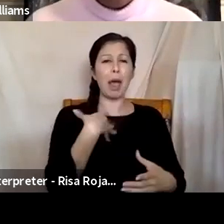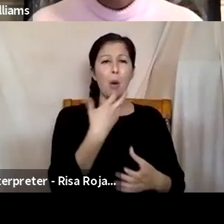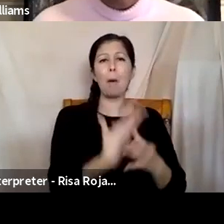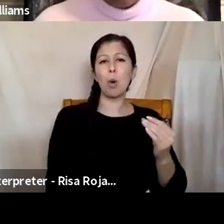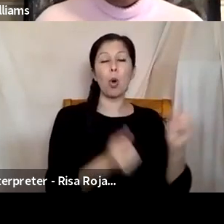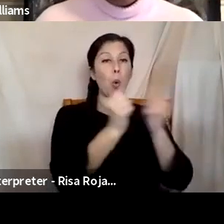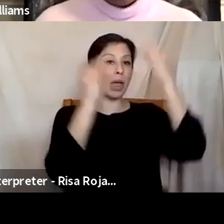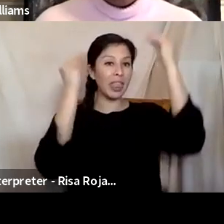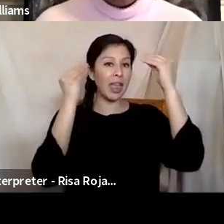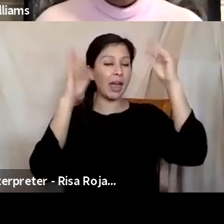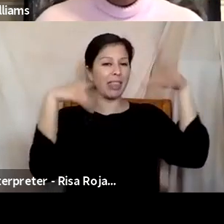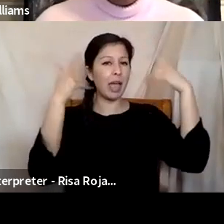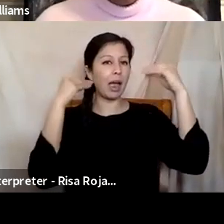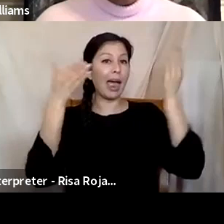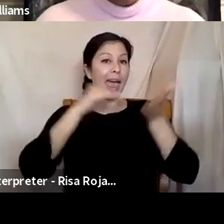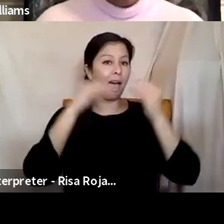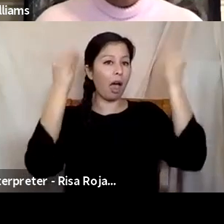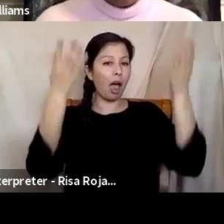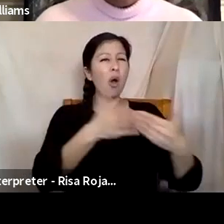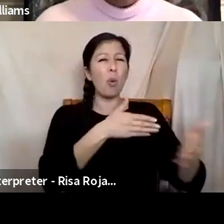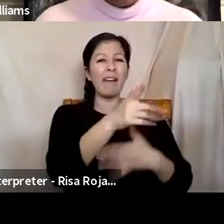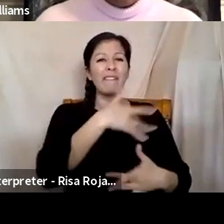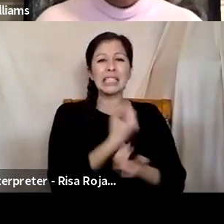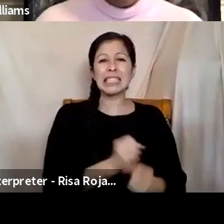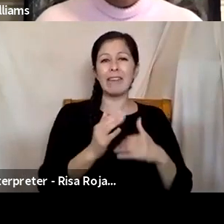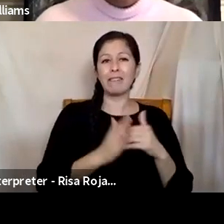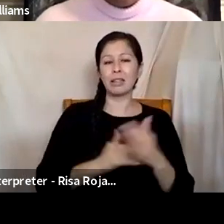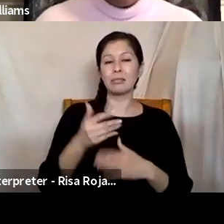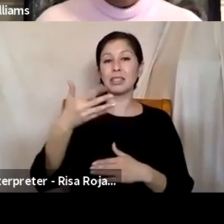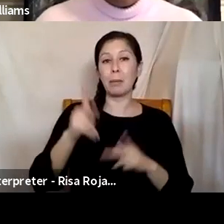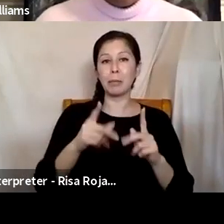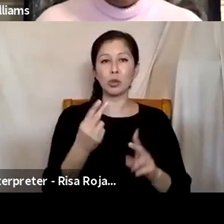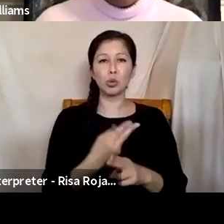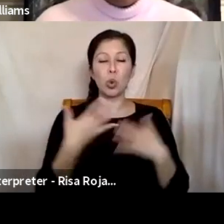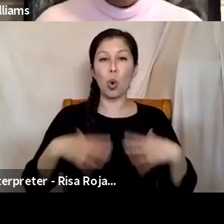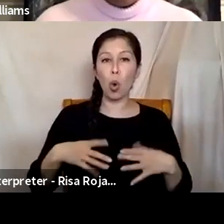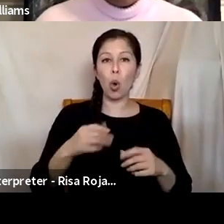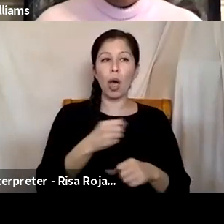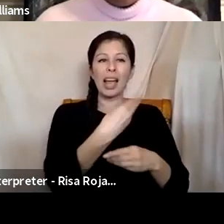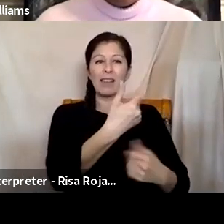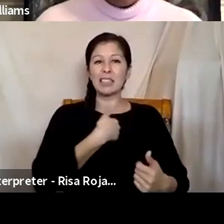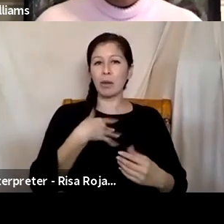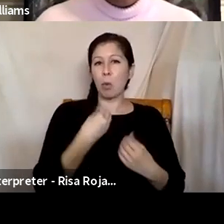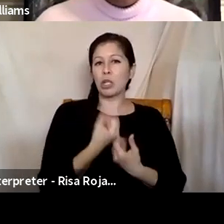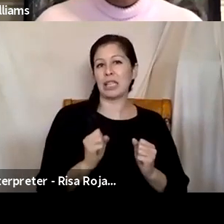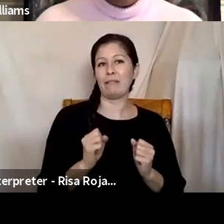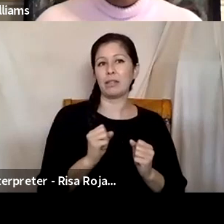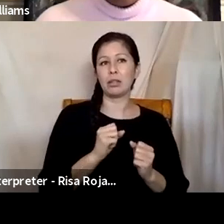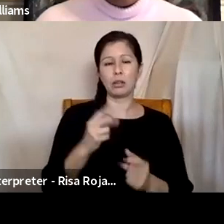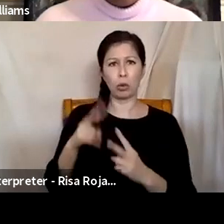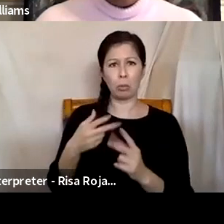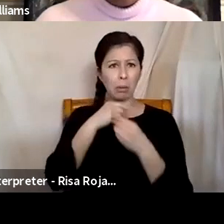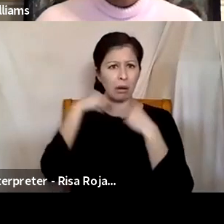it. Right. You know, whatever makes them feel safe and comfortable. Sometimes people use clothes to make them safe. What do you mean? Is